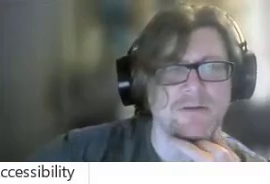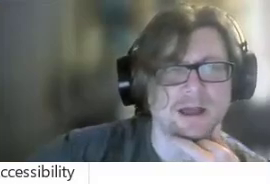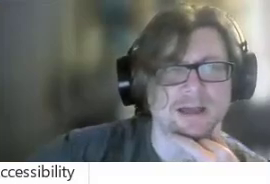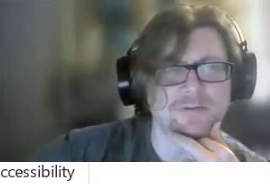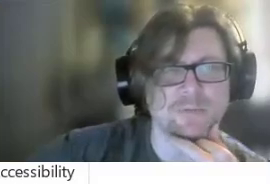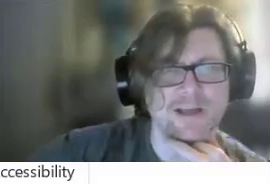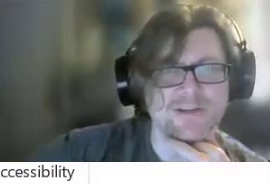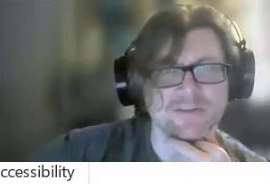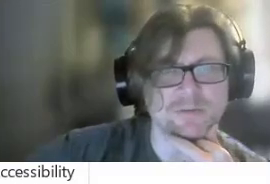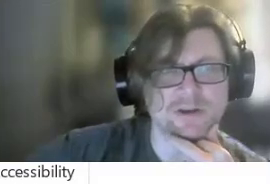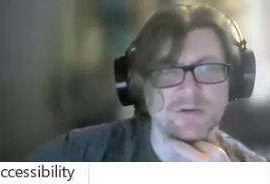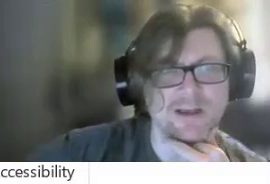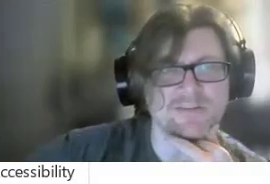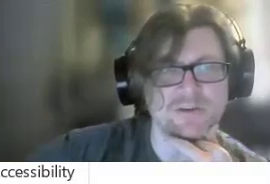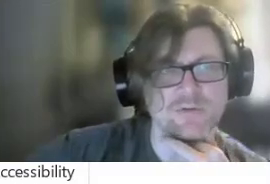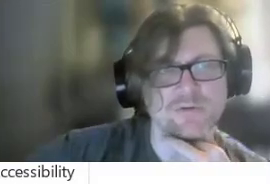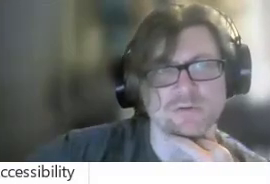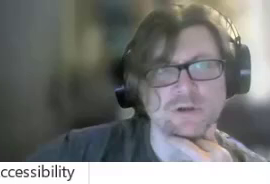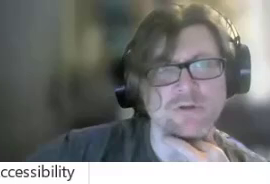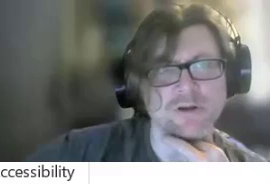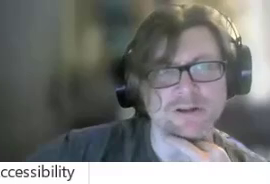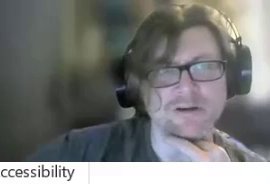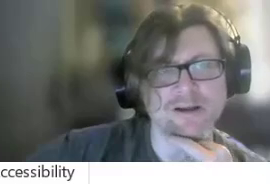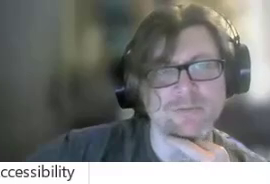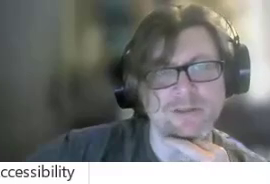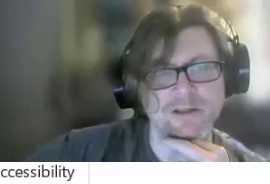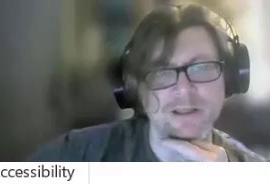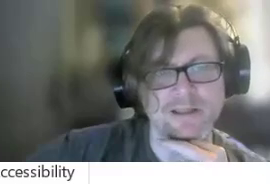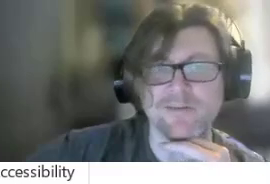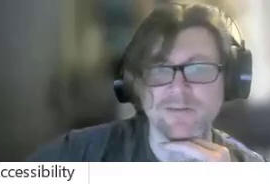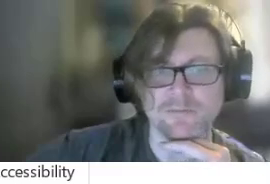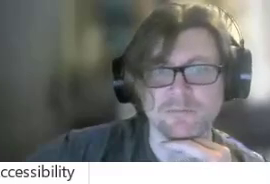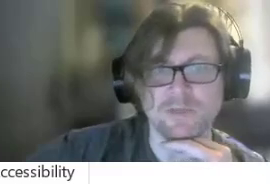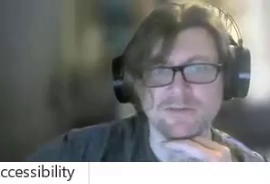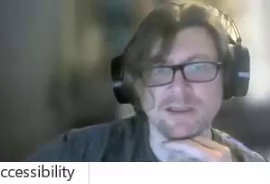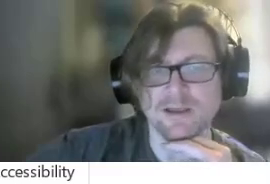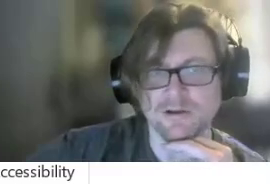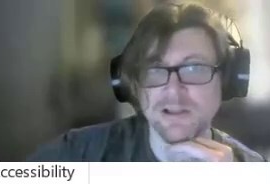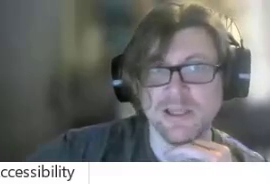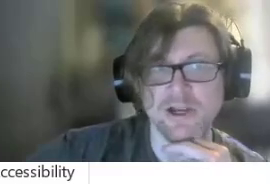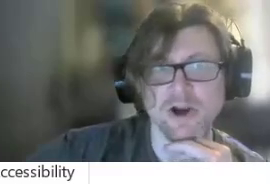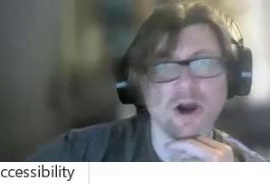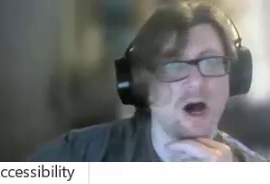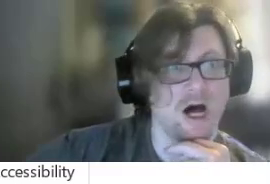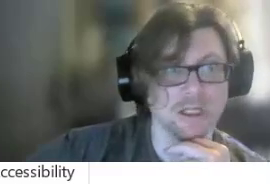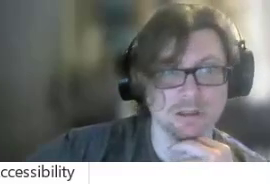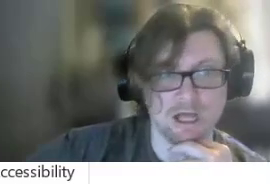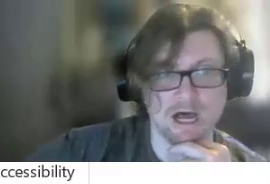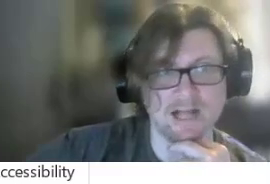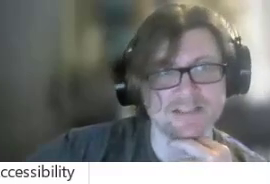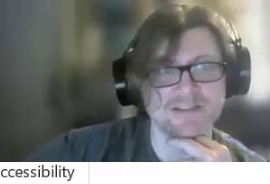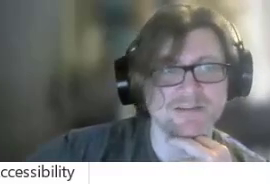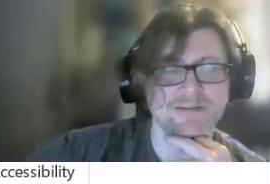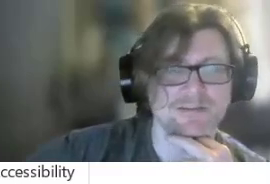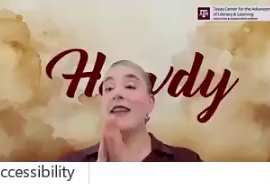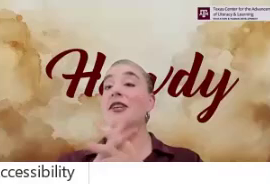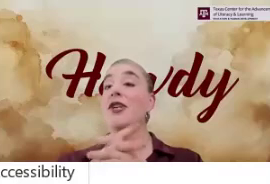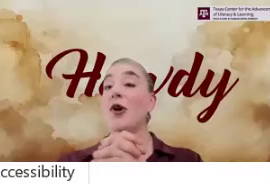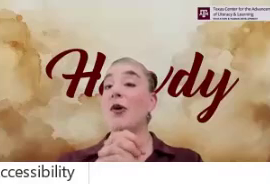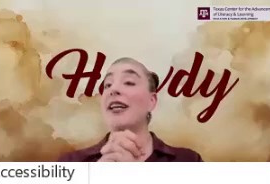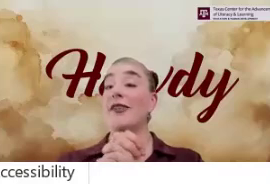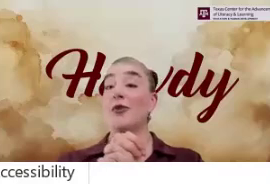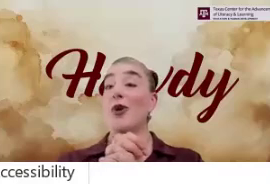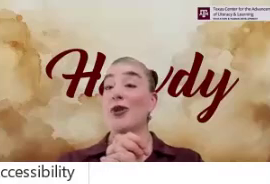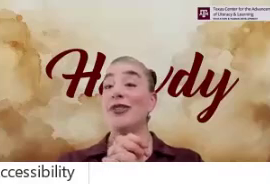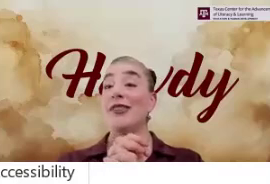So- I have to imagine that somebody who has to use a screen reader to interact with the internet gets things like click here a lot. And